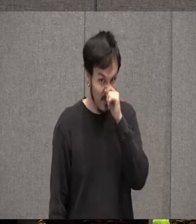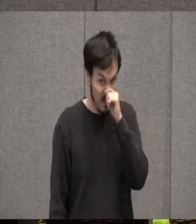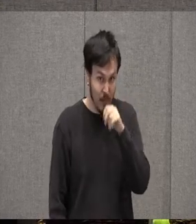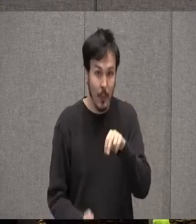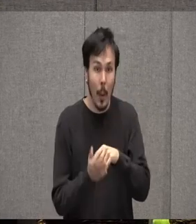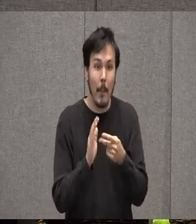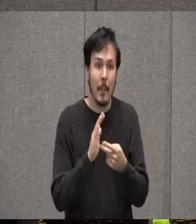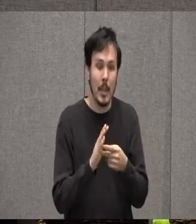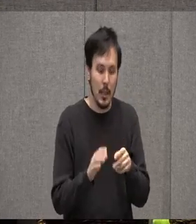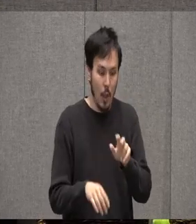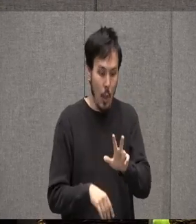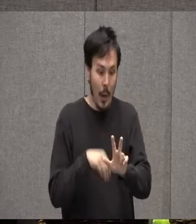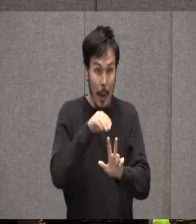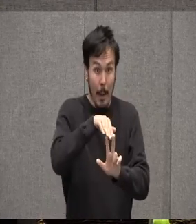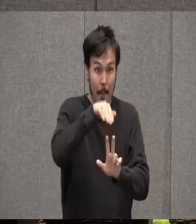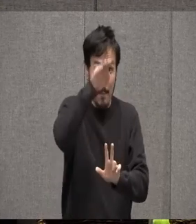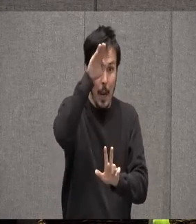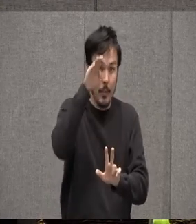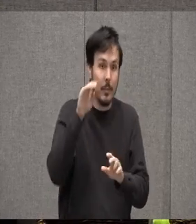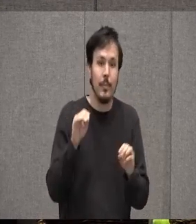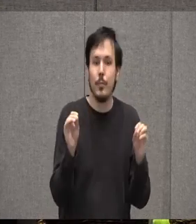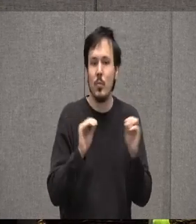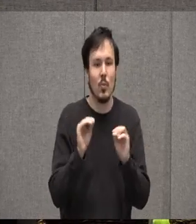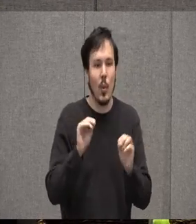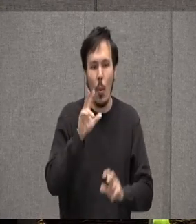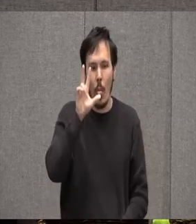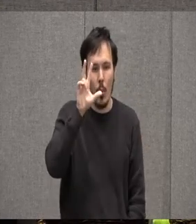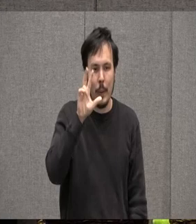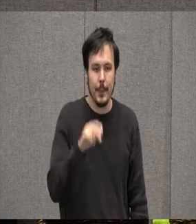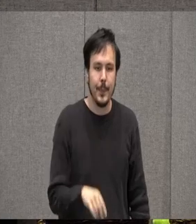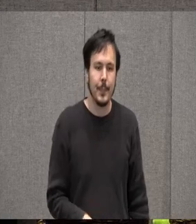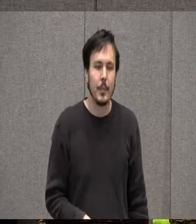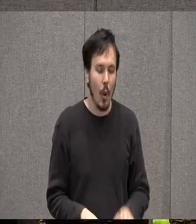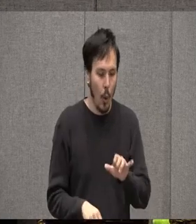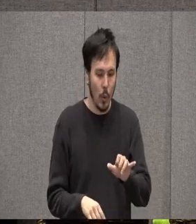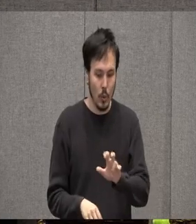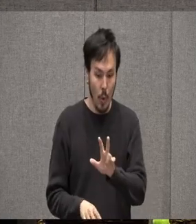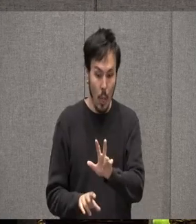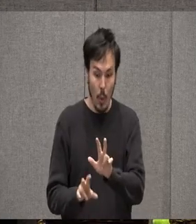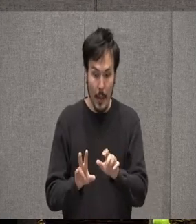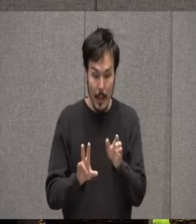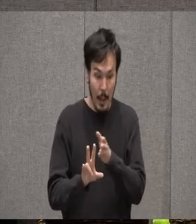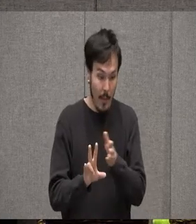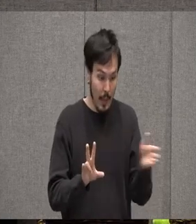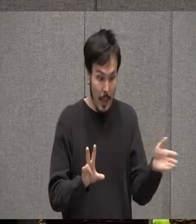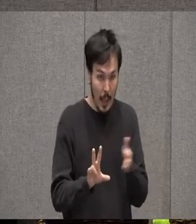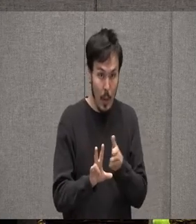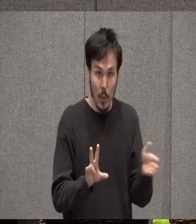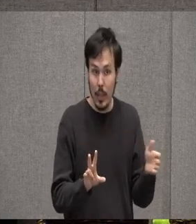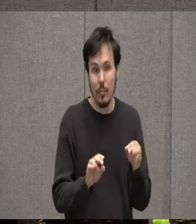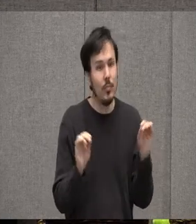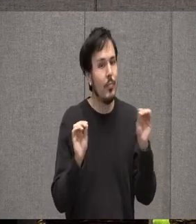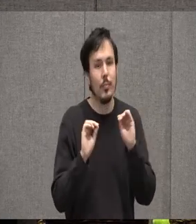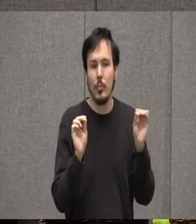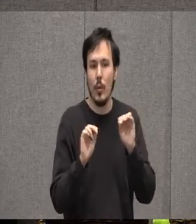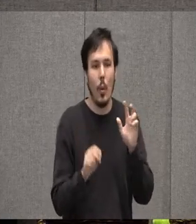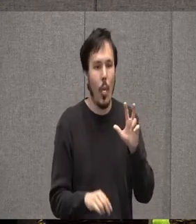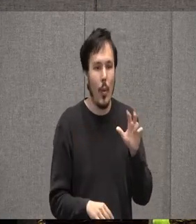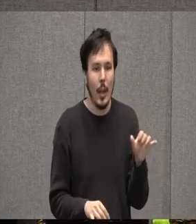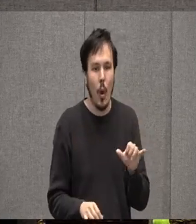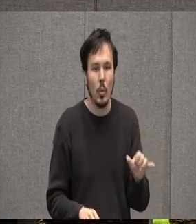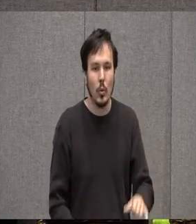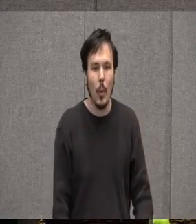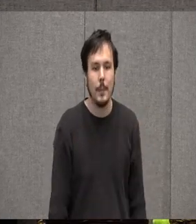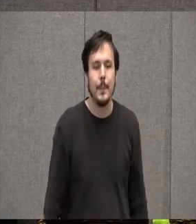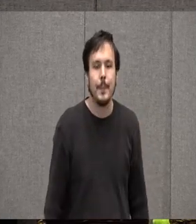contain a three, and whatever's in these two boxes cannot contain a three, because if I did that, then I'd be violating the rules of what I need to go